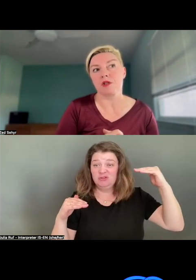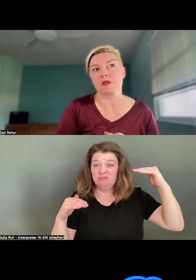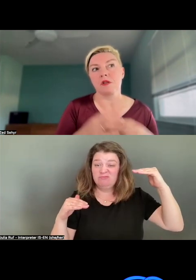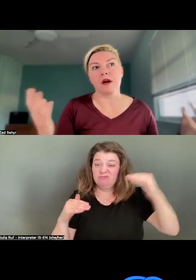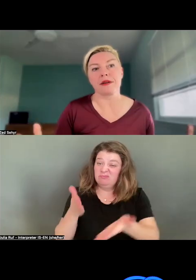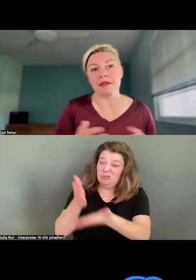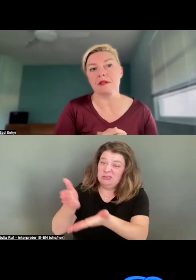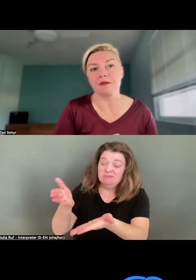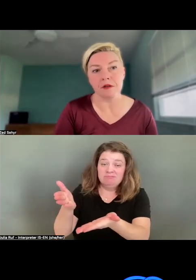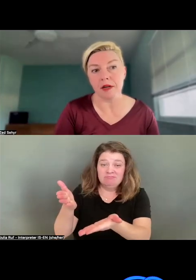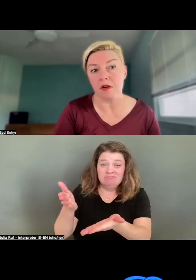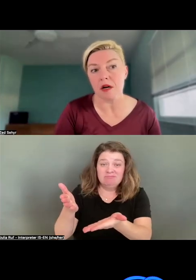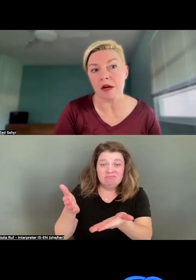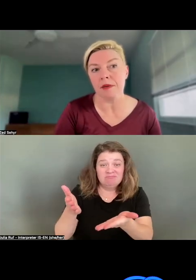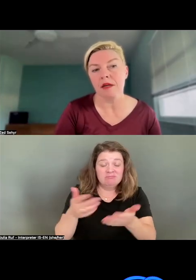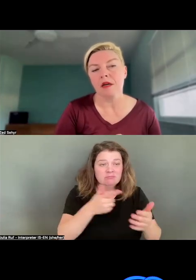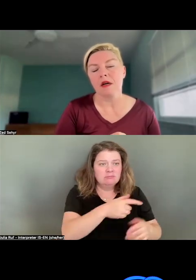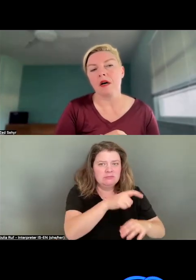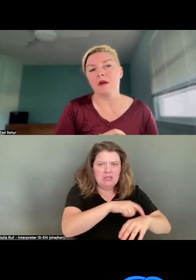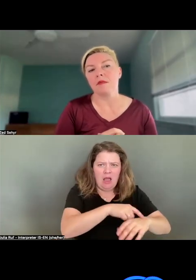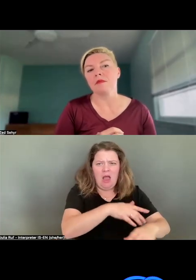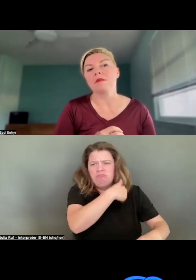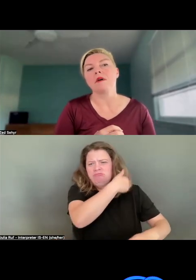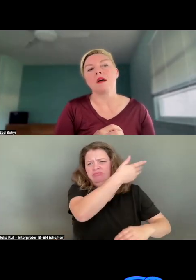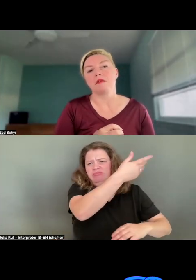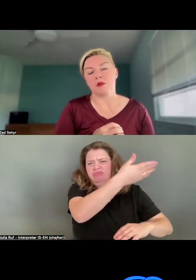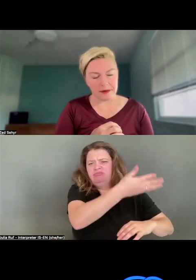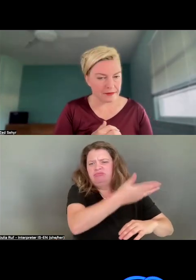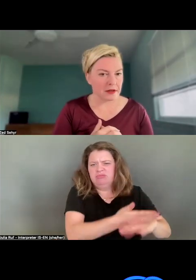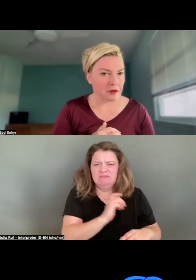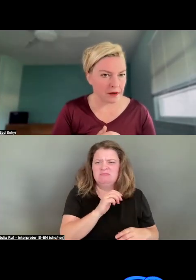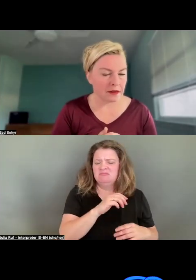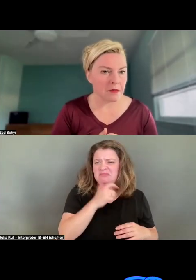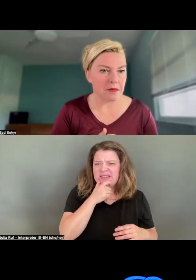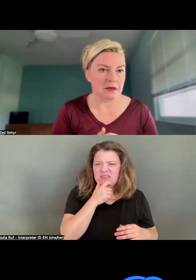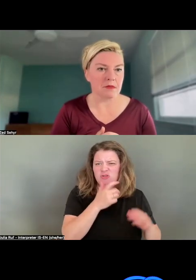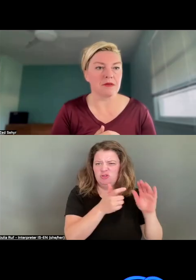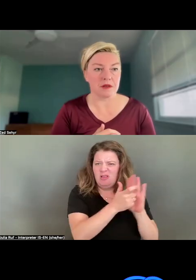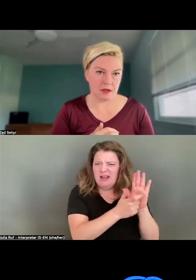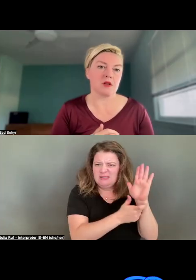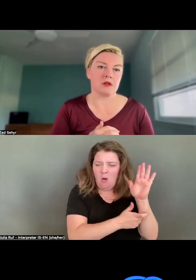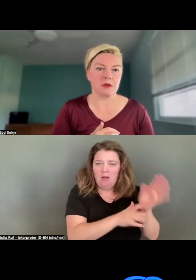lexicons, which have existed for a very long time. And so I definitely agree that there may be